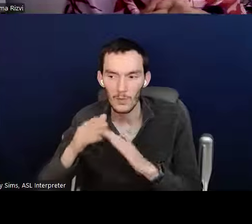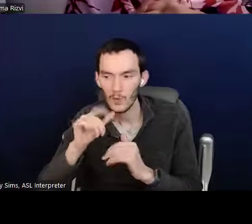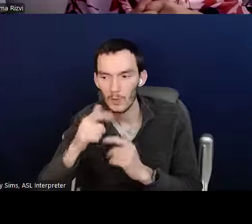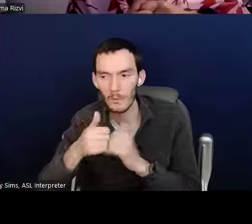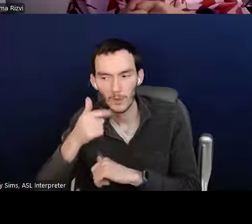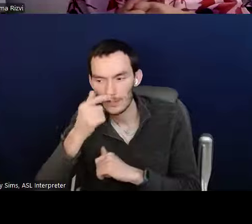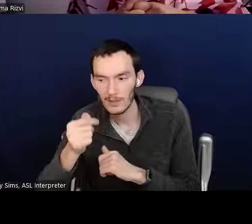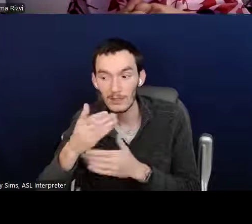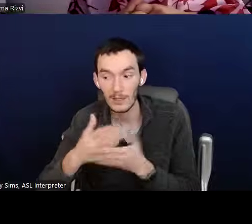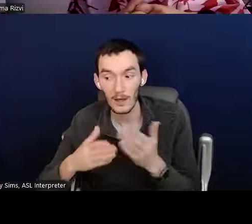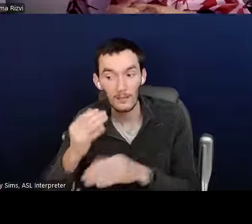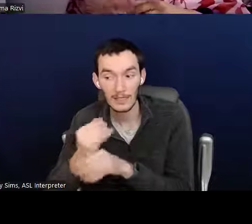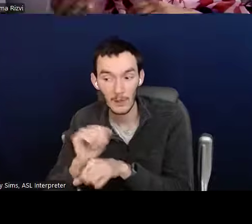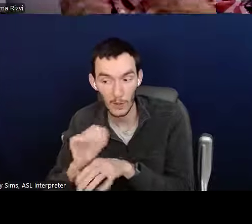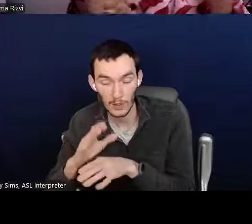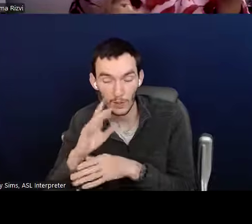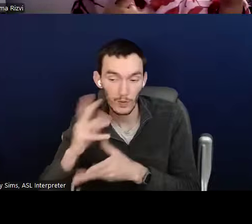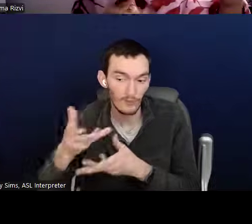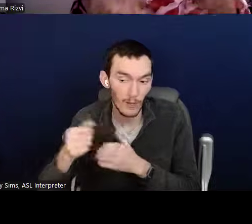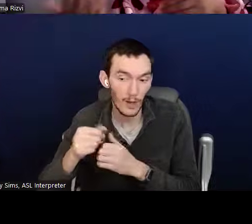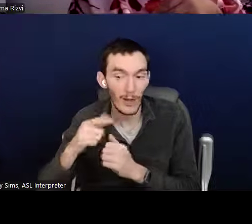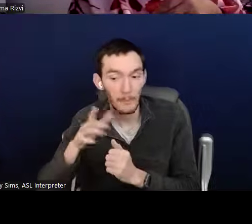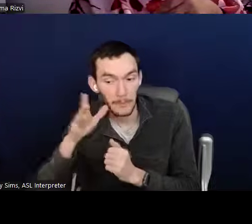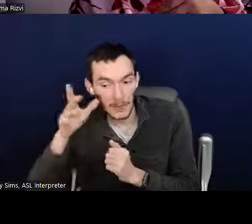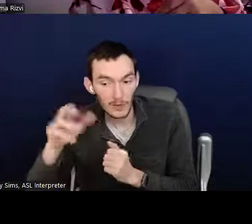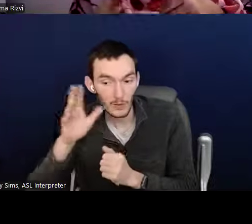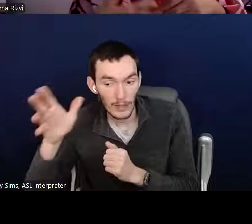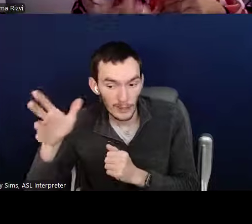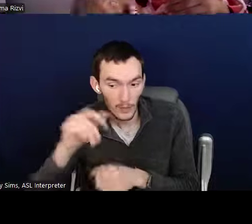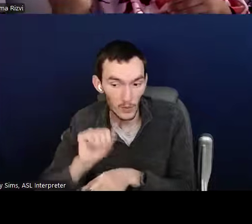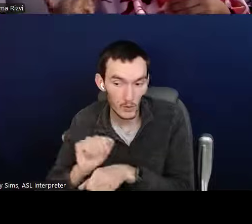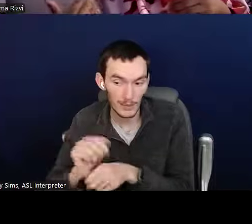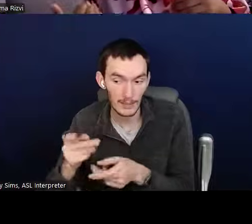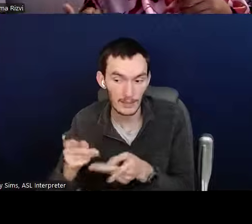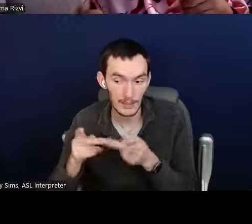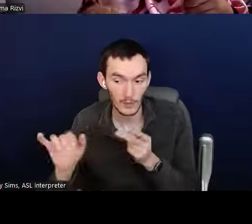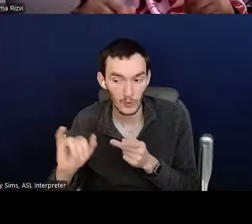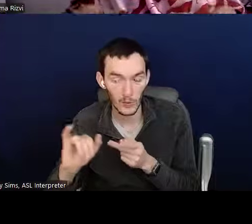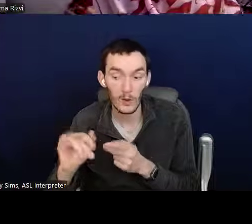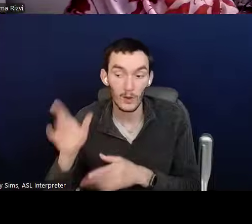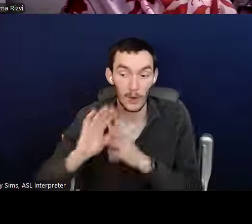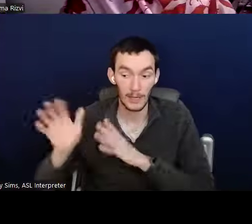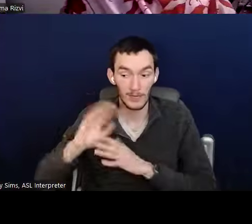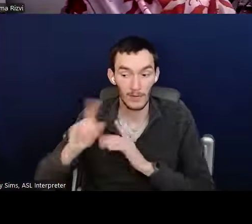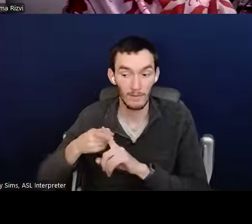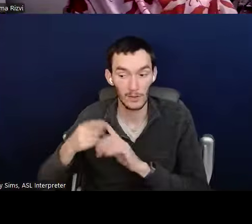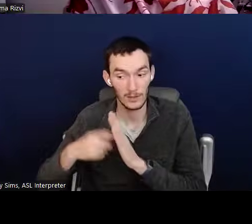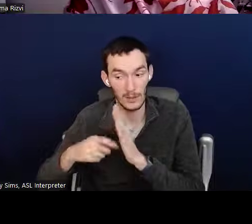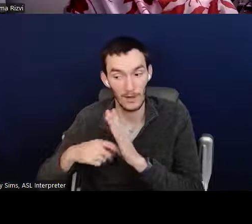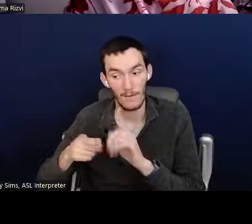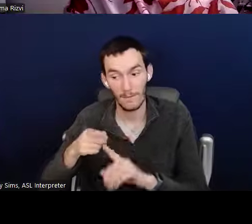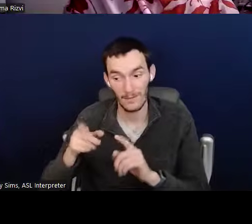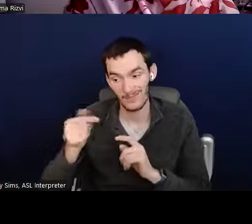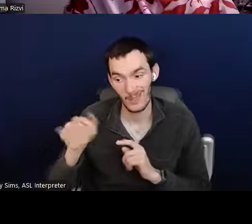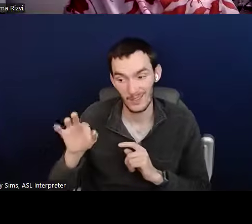site workers that we conversed with had parents and grandparents who also worked at the site, going back to the first excavations led by John Marshall in the